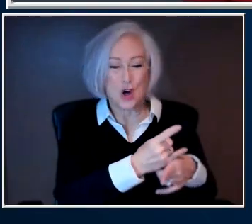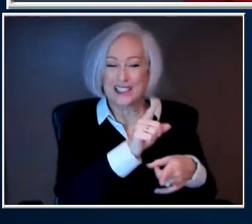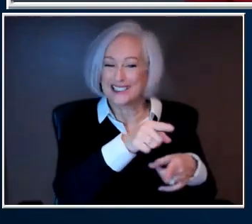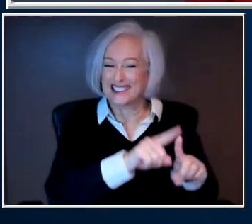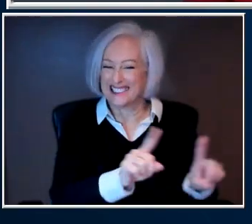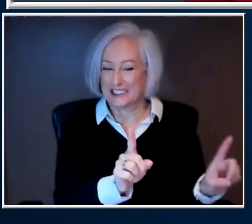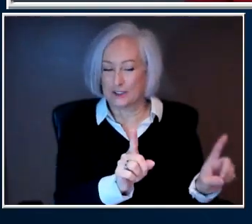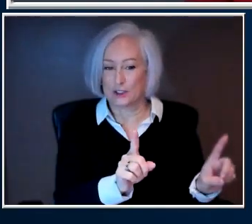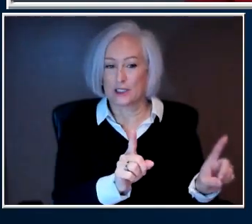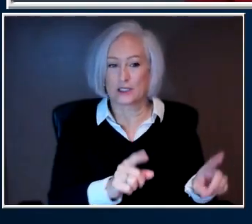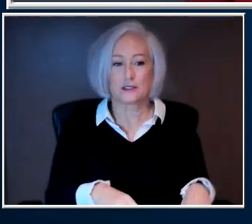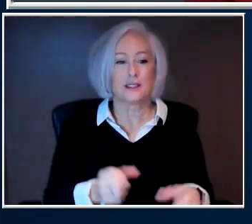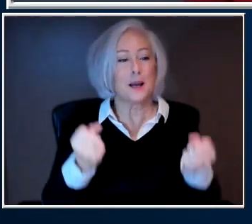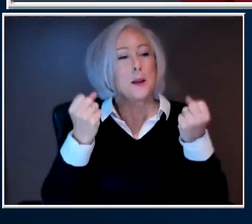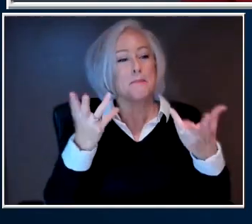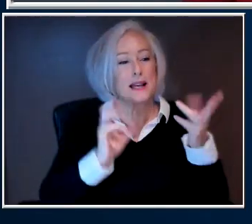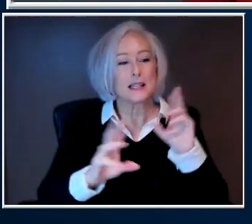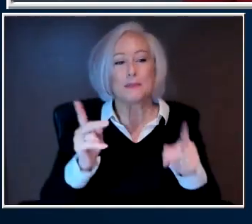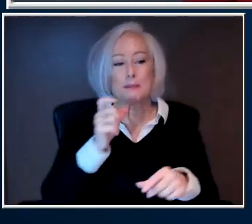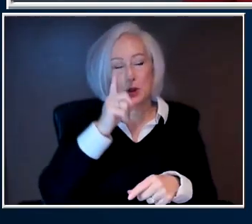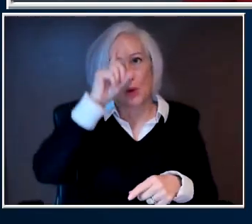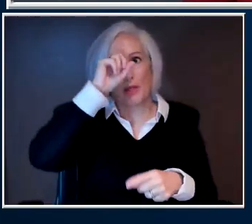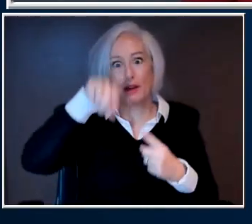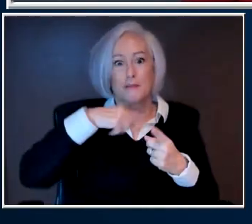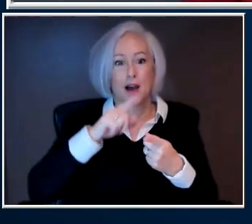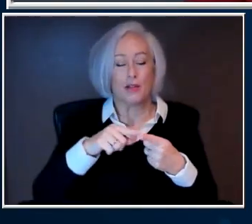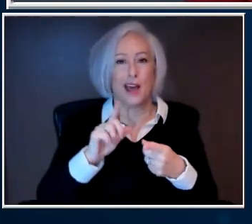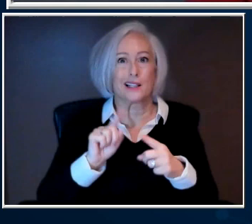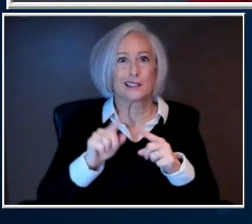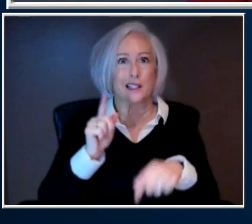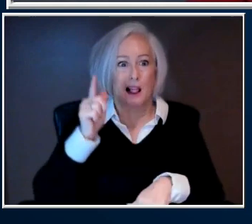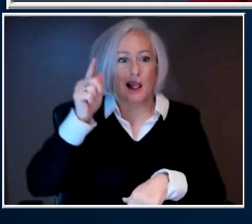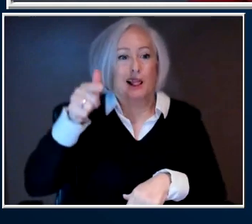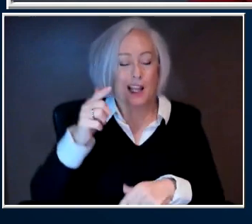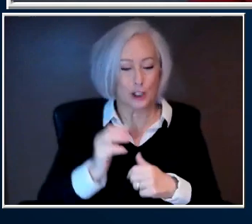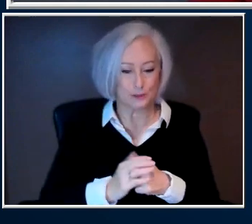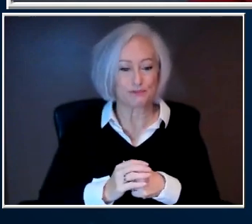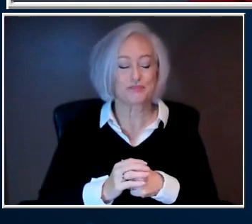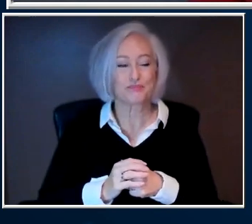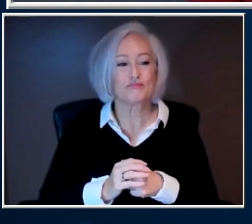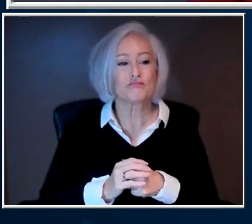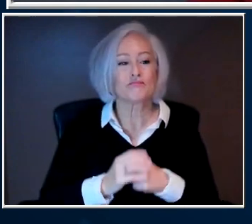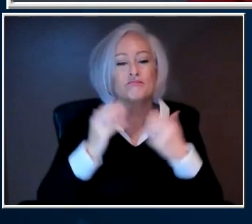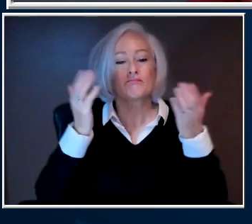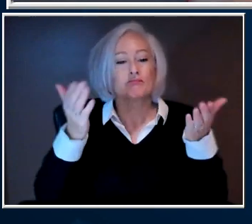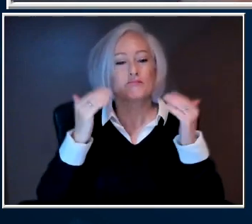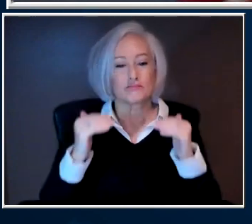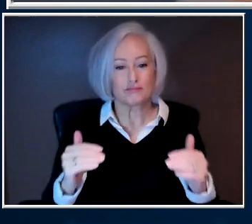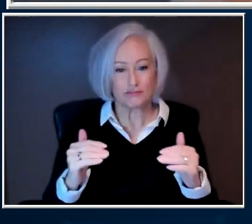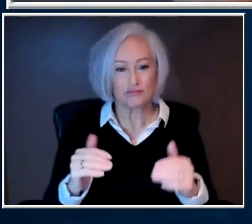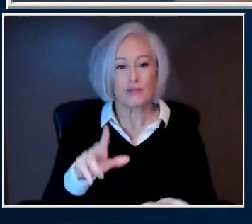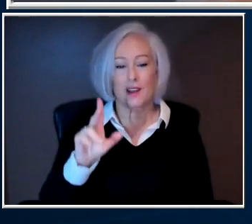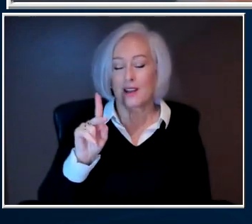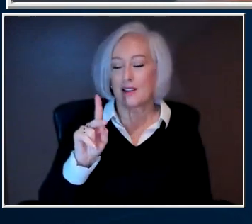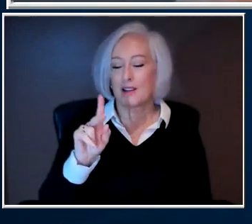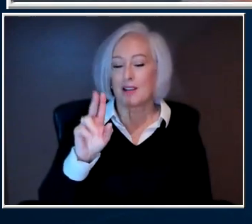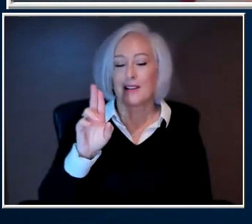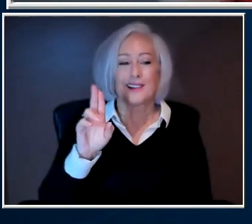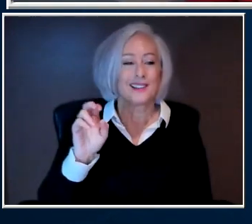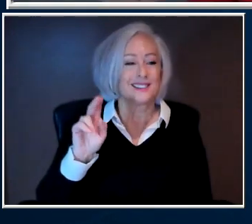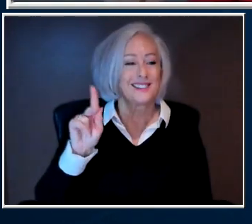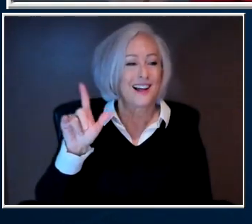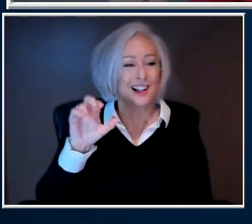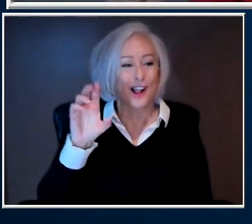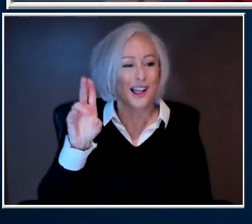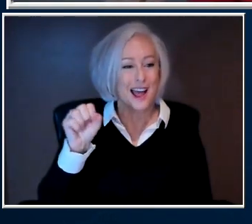this is literally a whole different ball game when you're talking about these temperatures and heading out to Arrowhead. Okay, let's talk about the knuckleheads that we see without their shirts on sometimes. I know